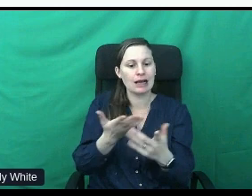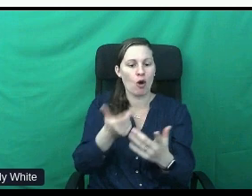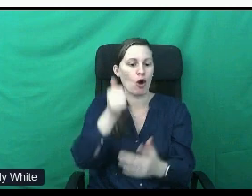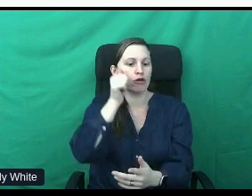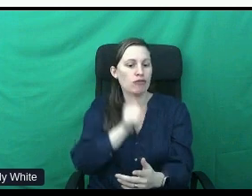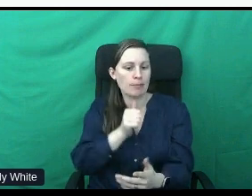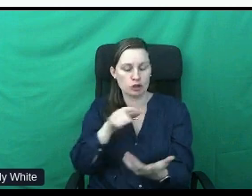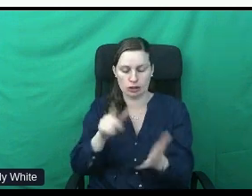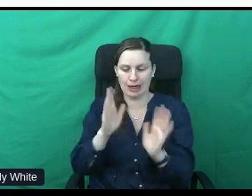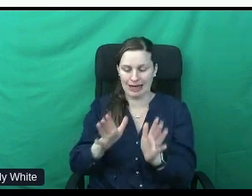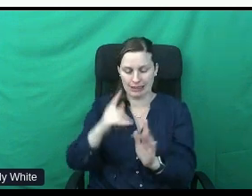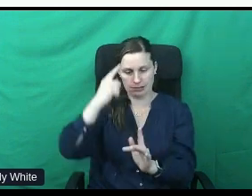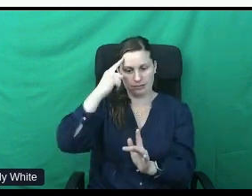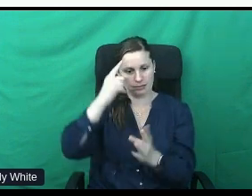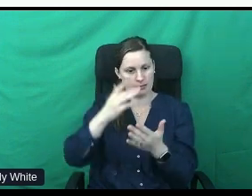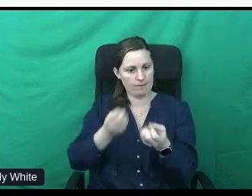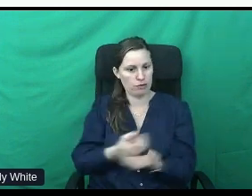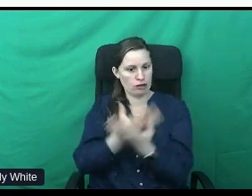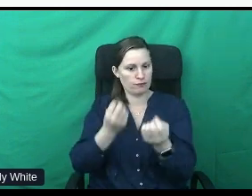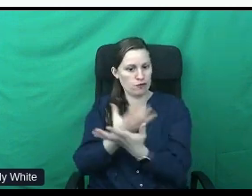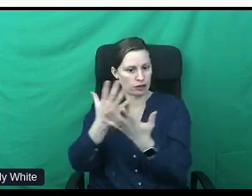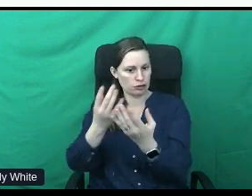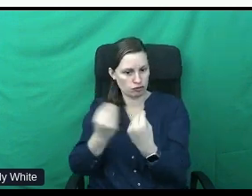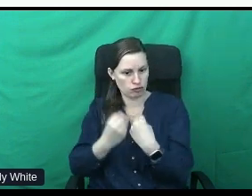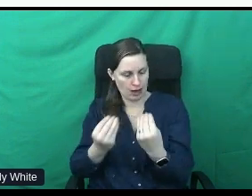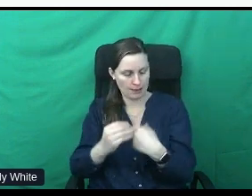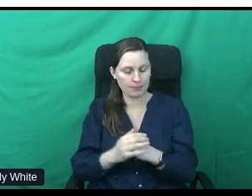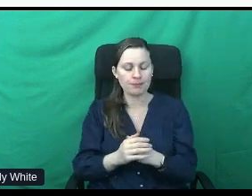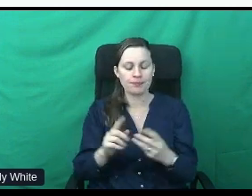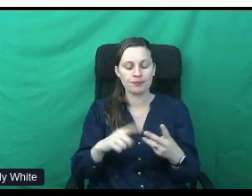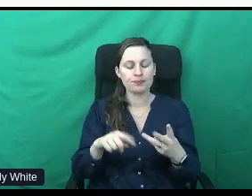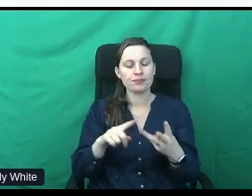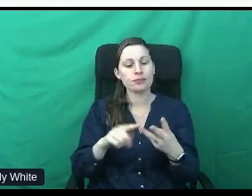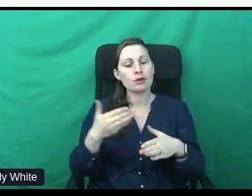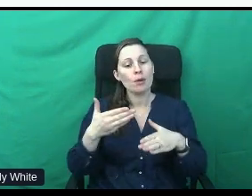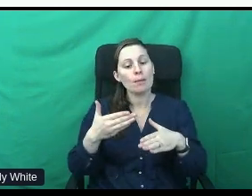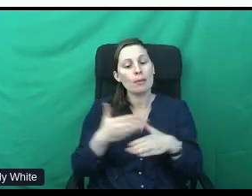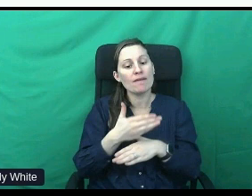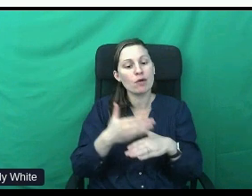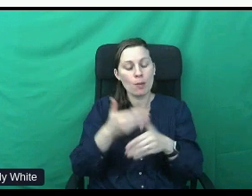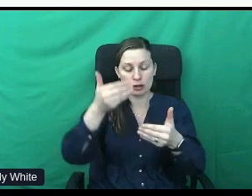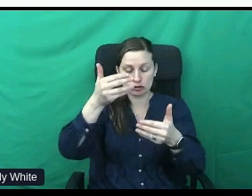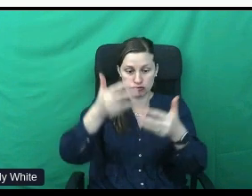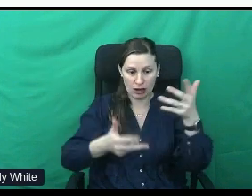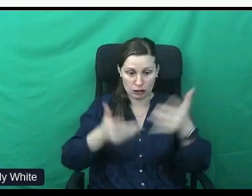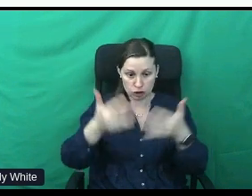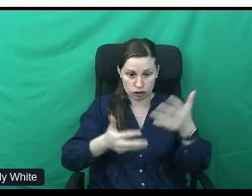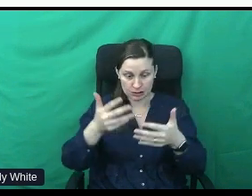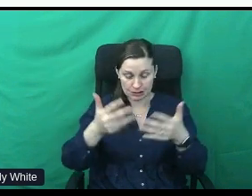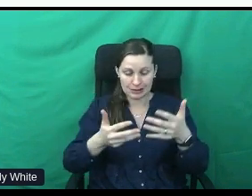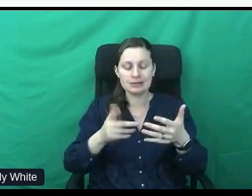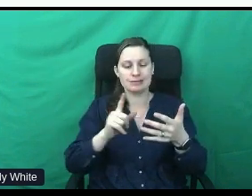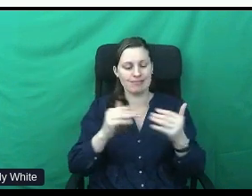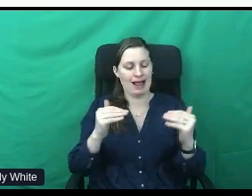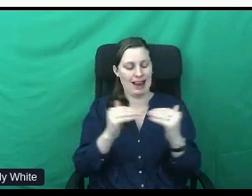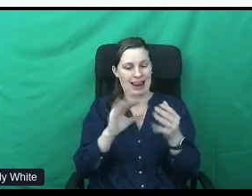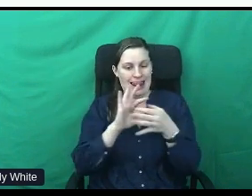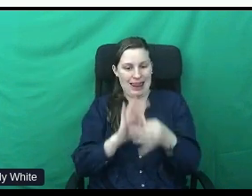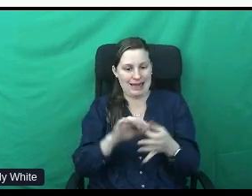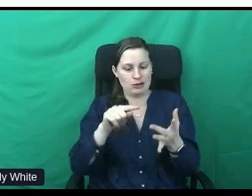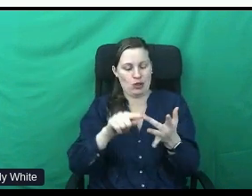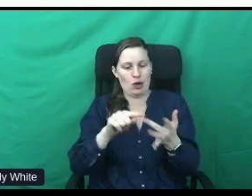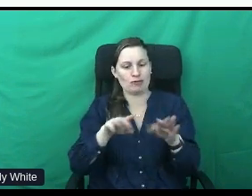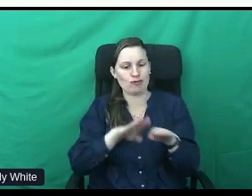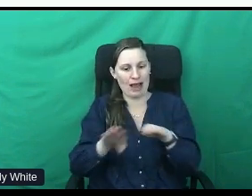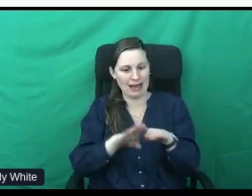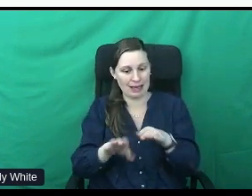minds. Performance ratings and progression metrics are sometimes tied to the completion of these pieces of learning, so ensuring